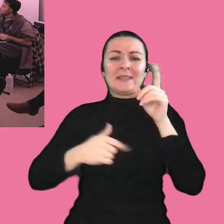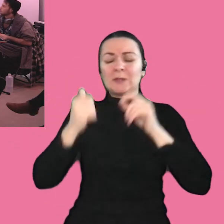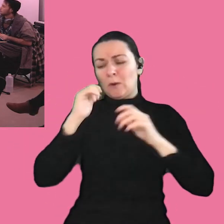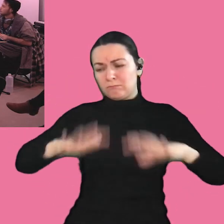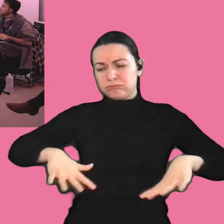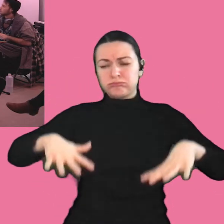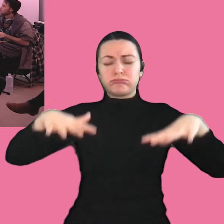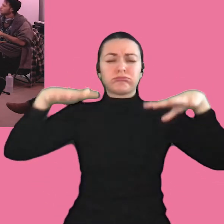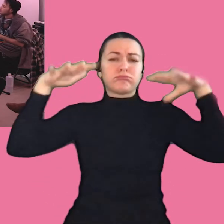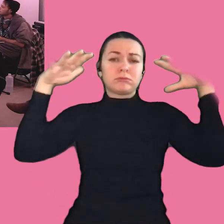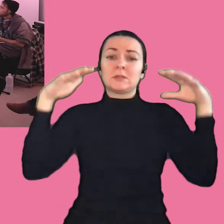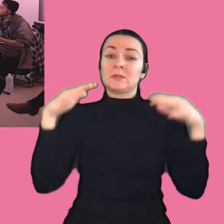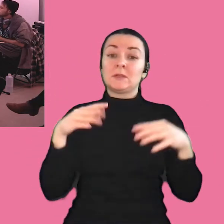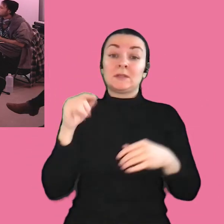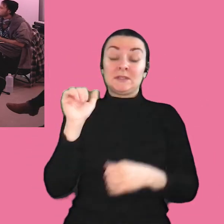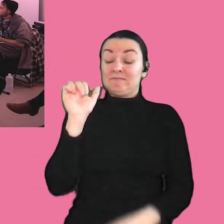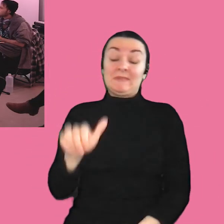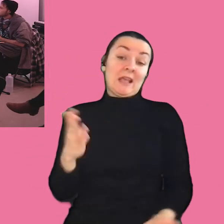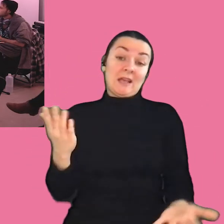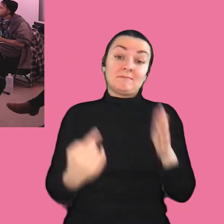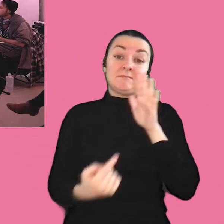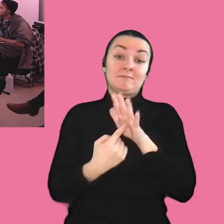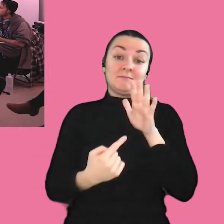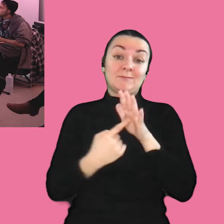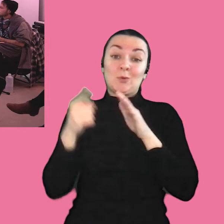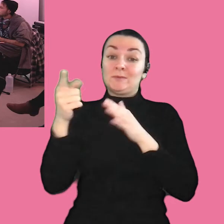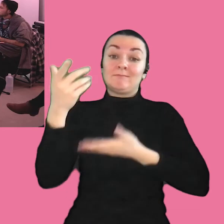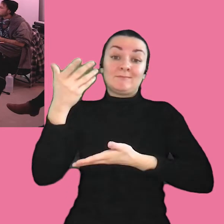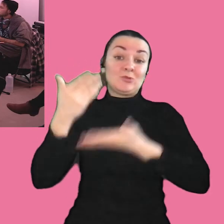the local context we're working in. So I'm working in